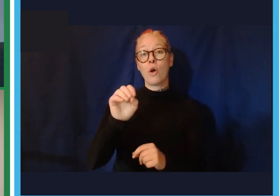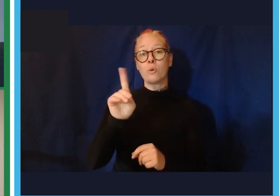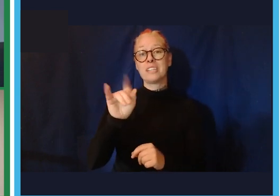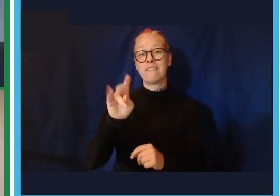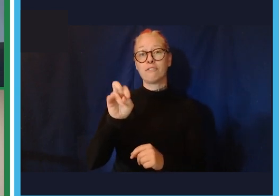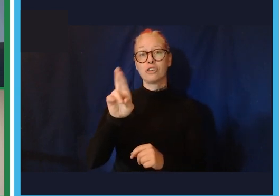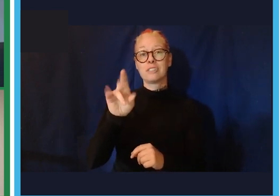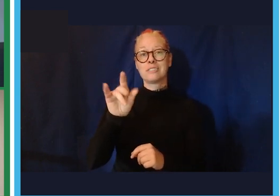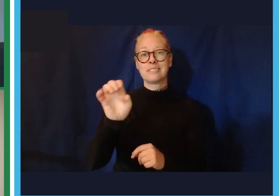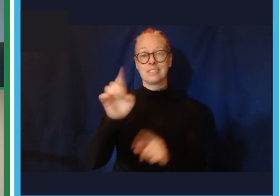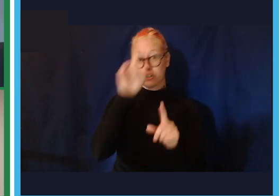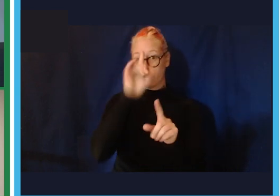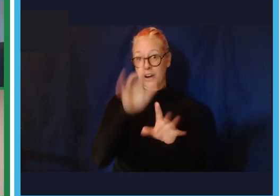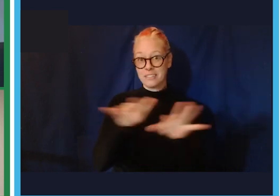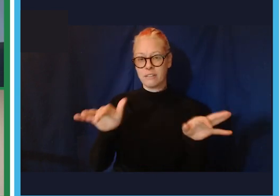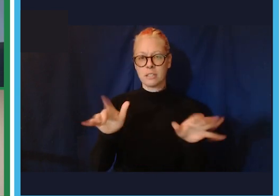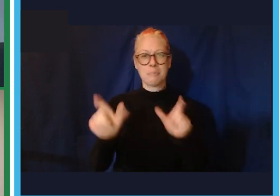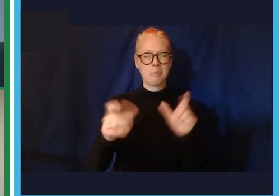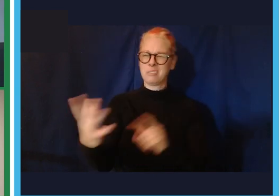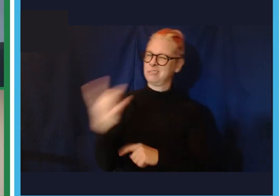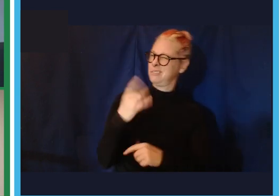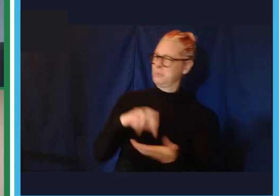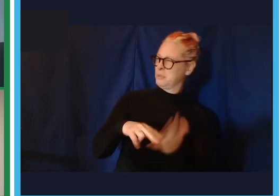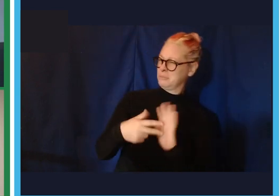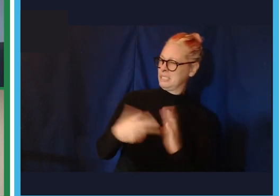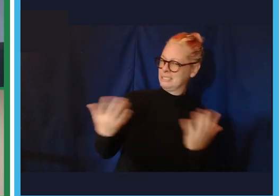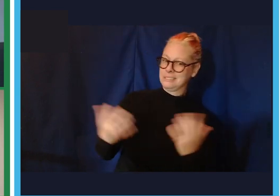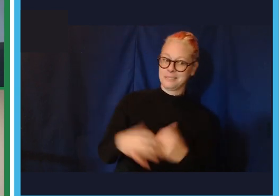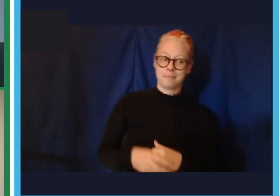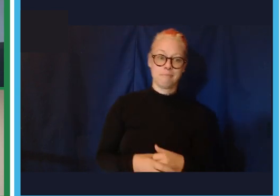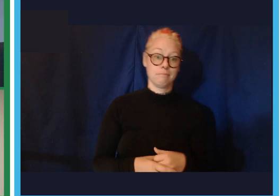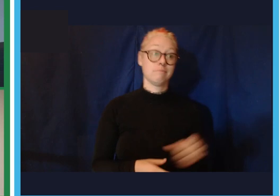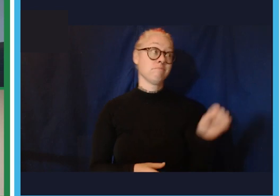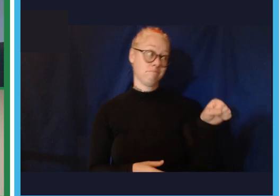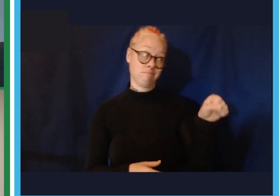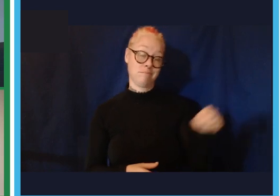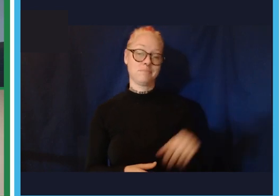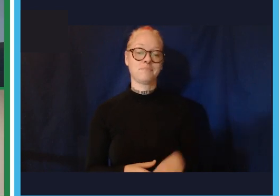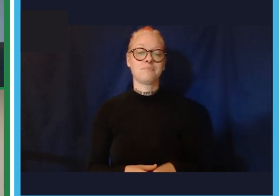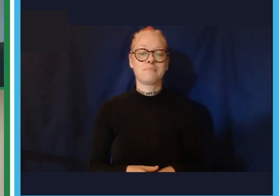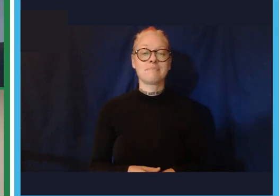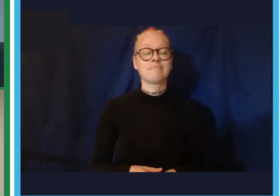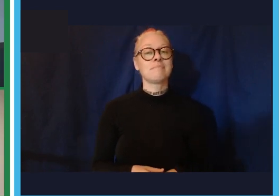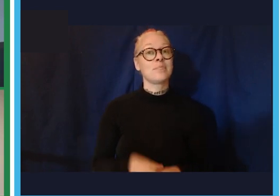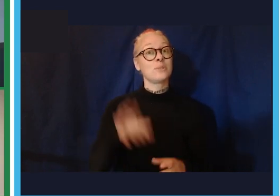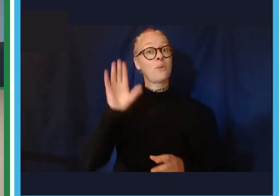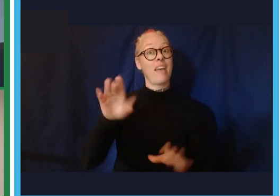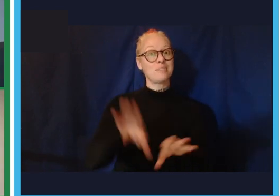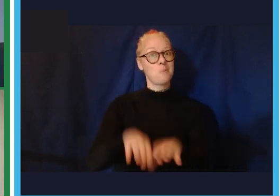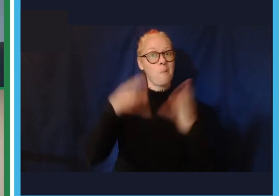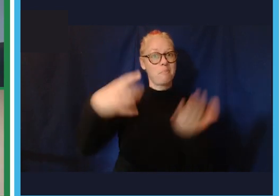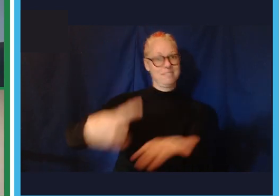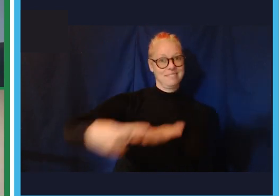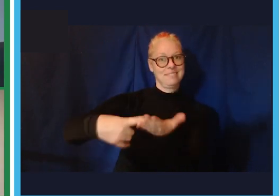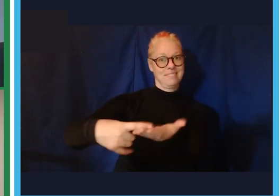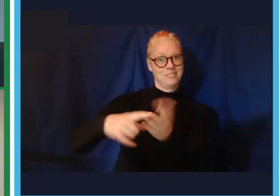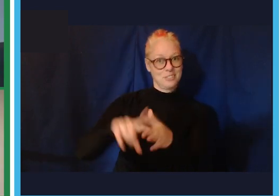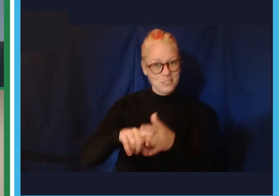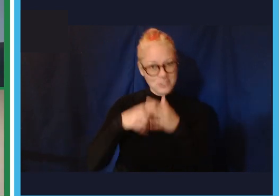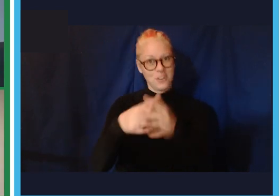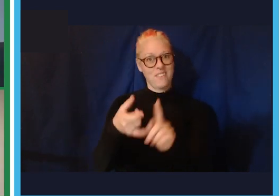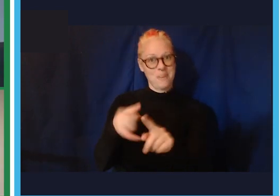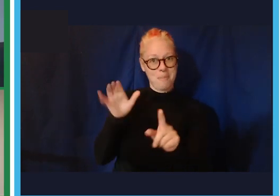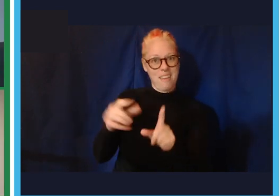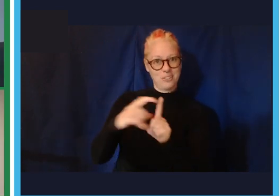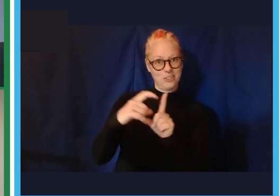new. Even when I actually say the word neurodiverse, there is a number of people that ask me, what does that mean?